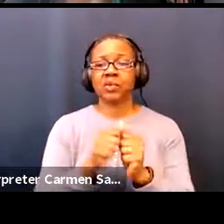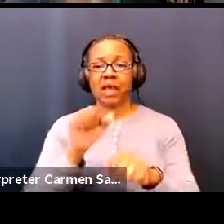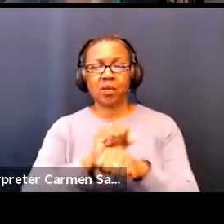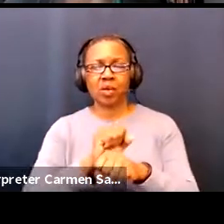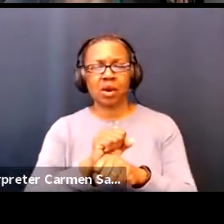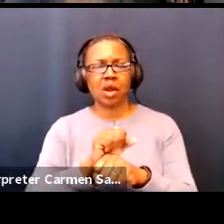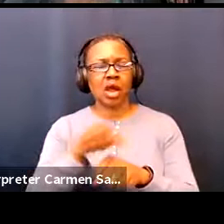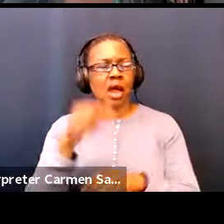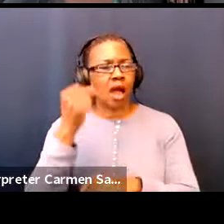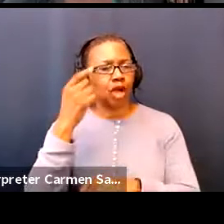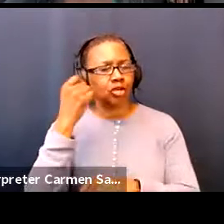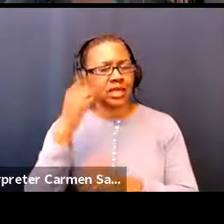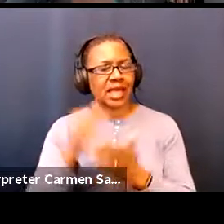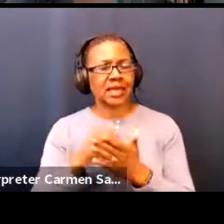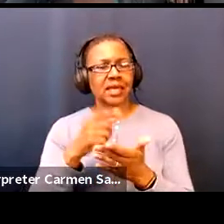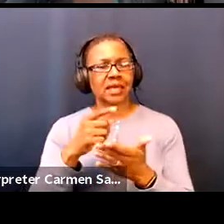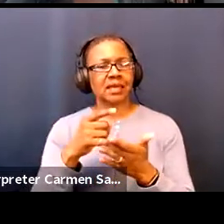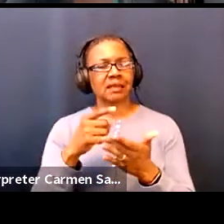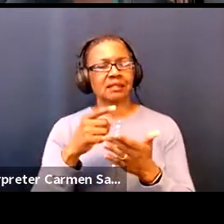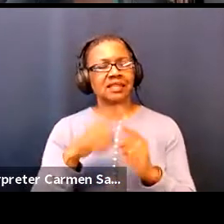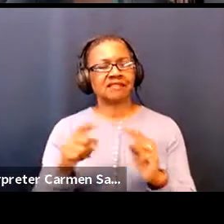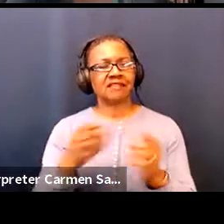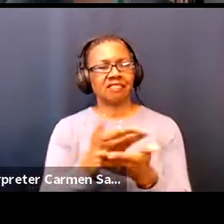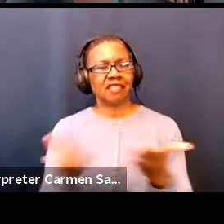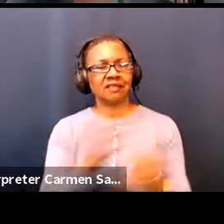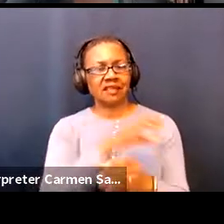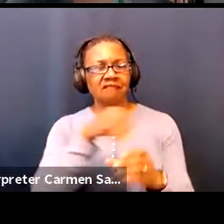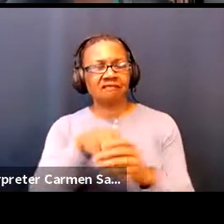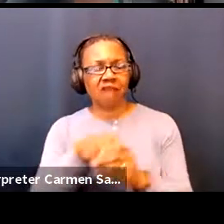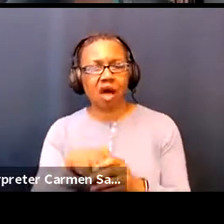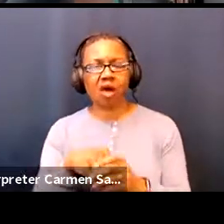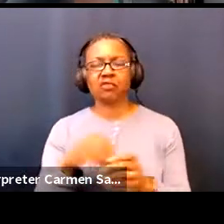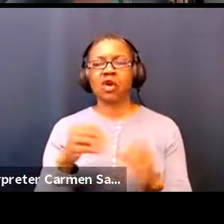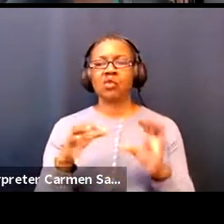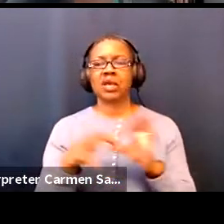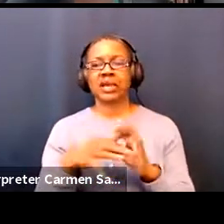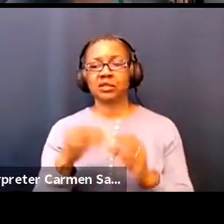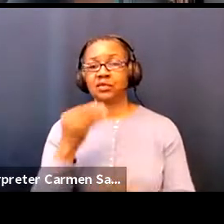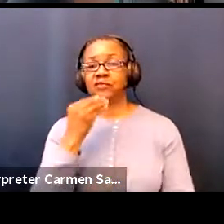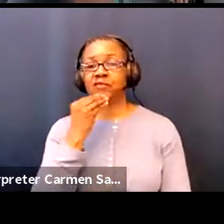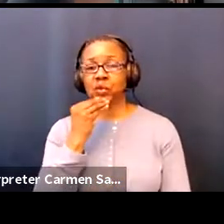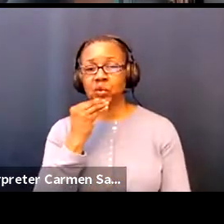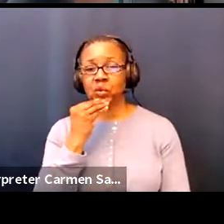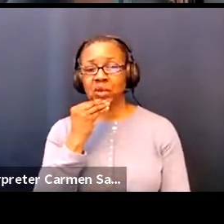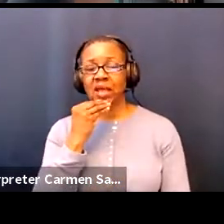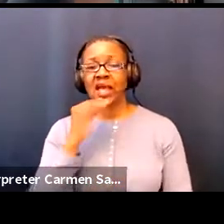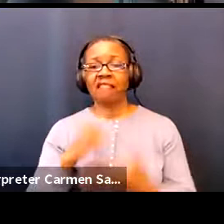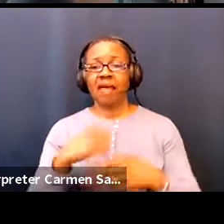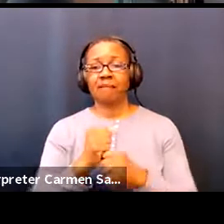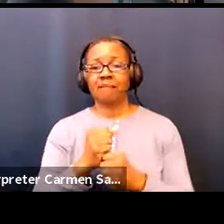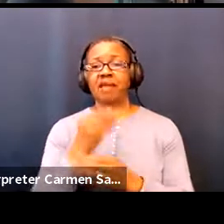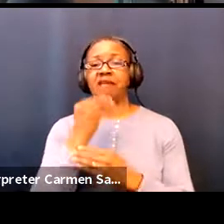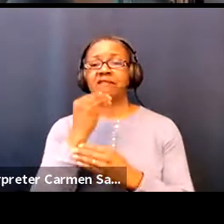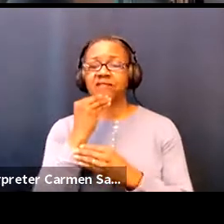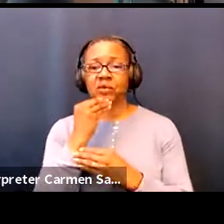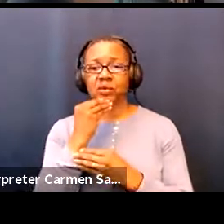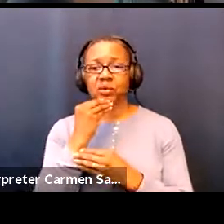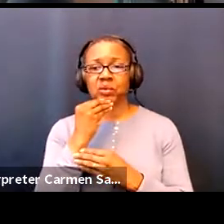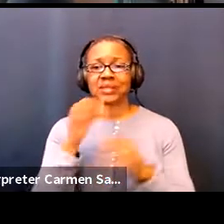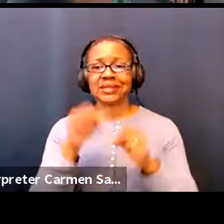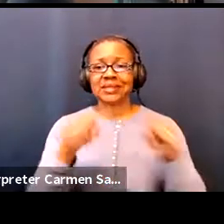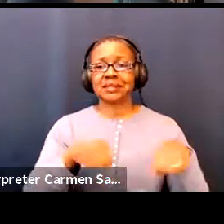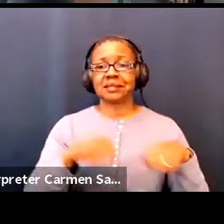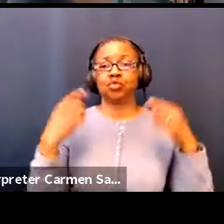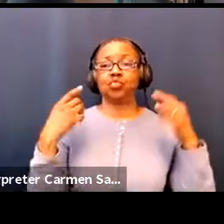understand all the features of the landscape of food that make food systems